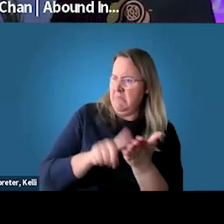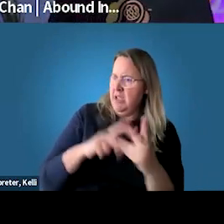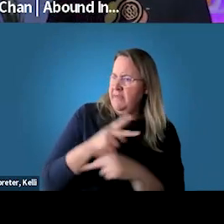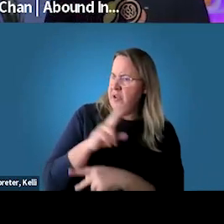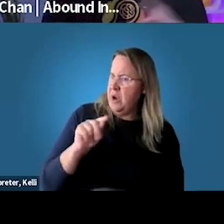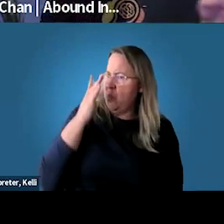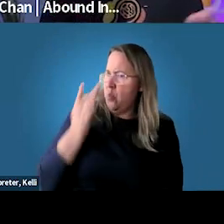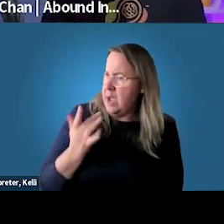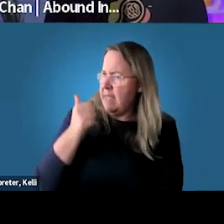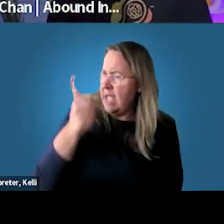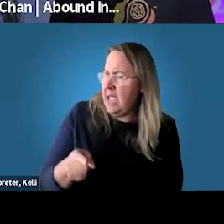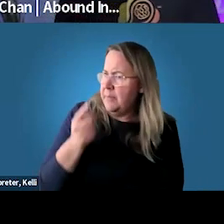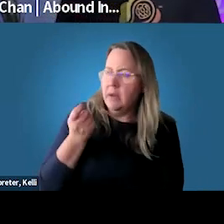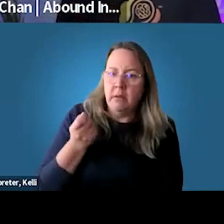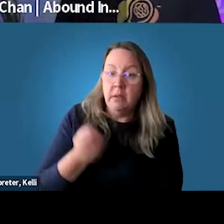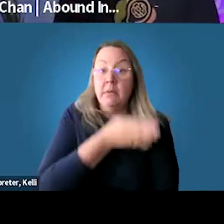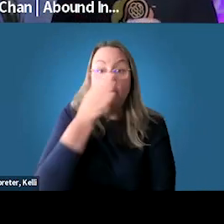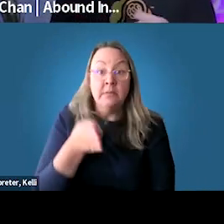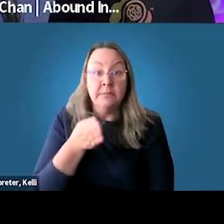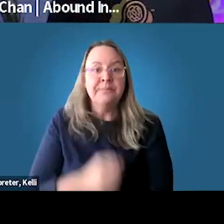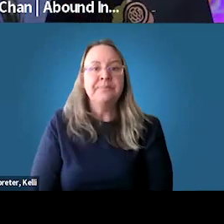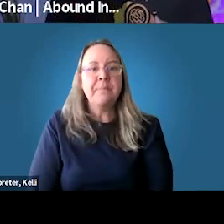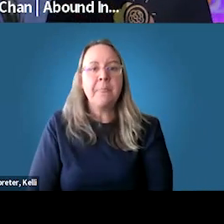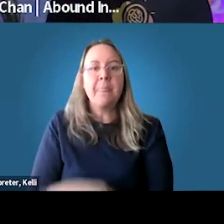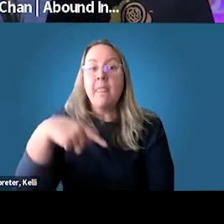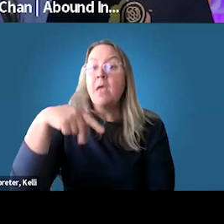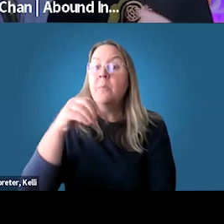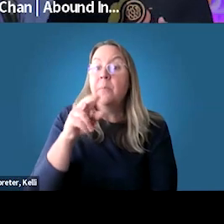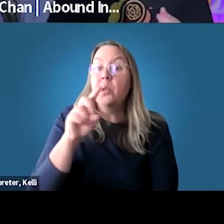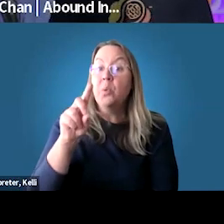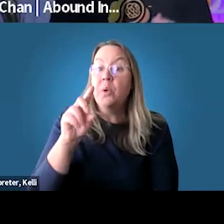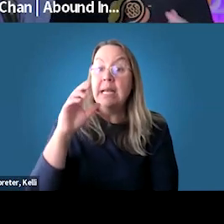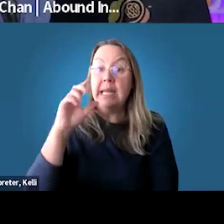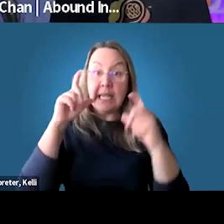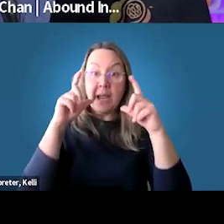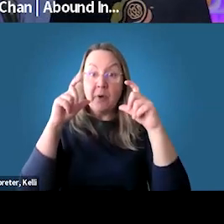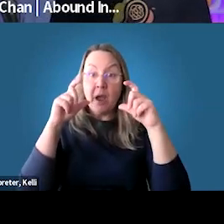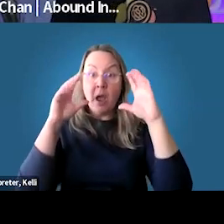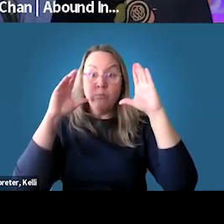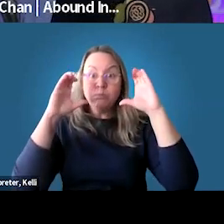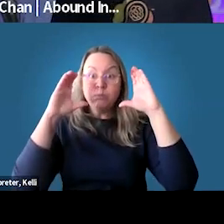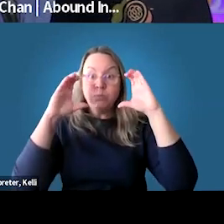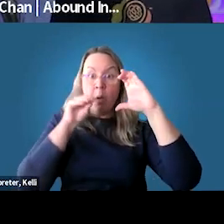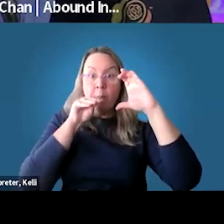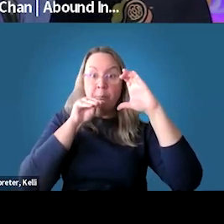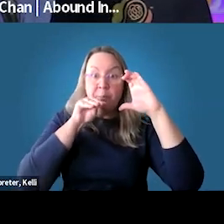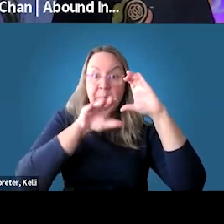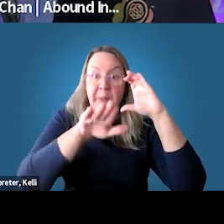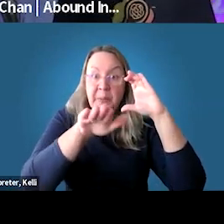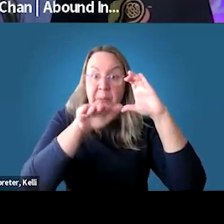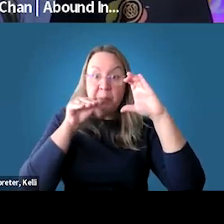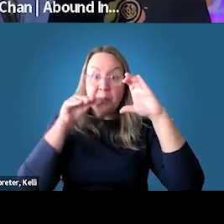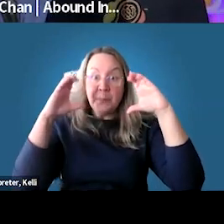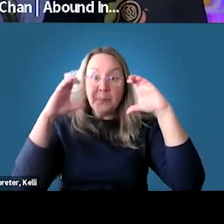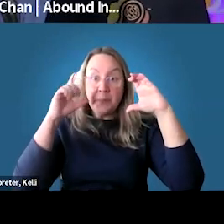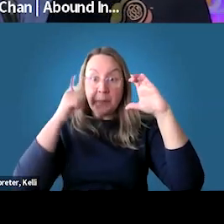why. Example number 2, the Polaroid camera. Does anybody know who invented the Polaroid camera?